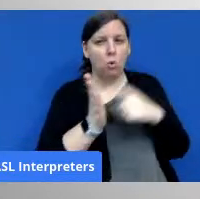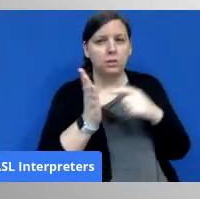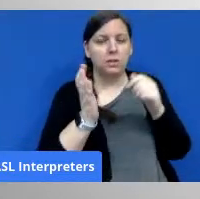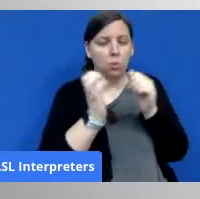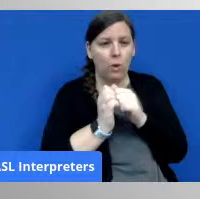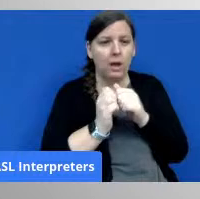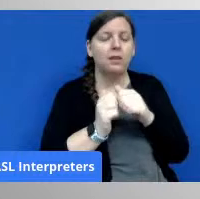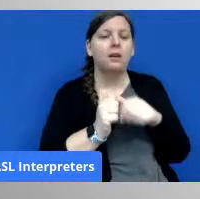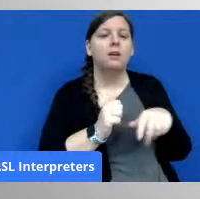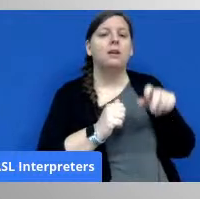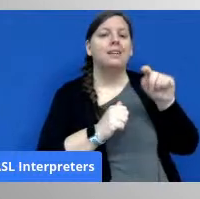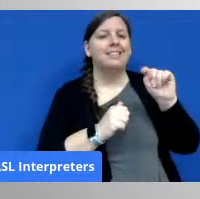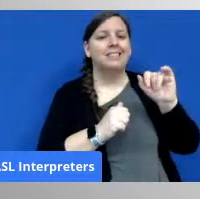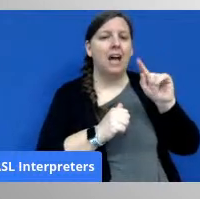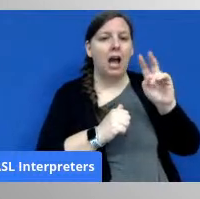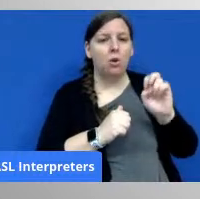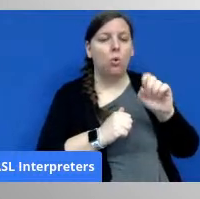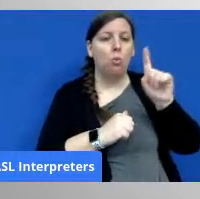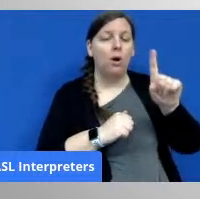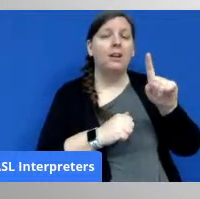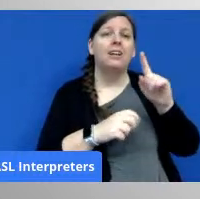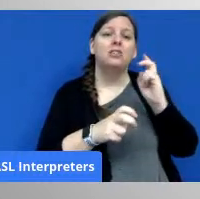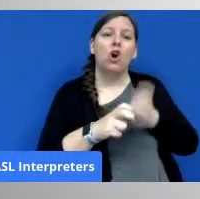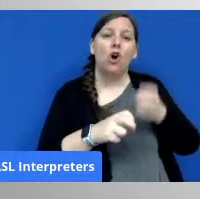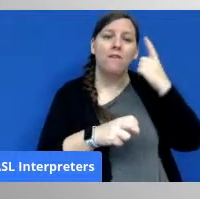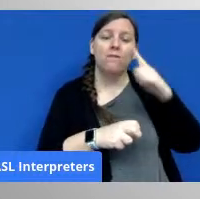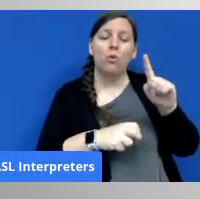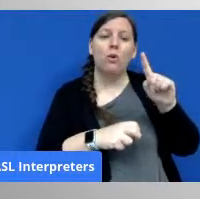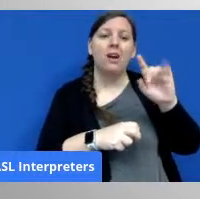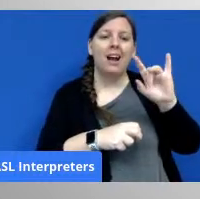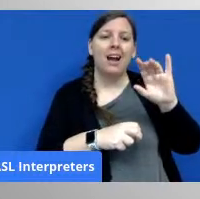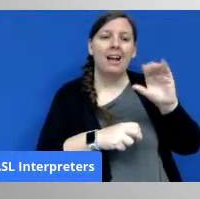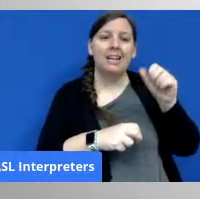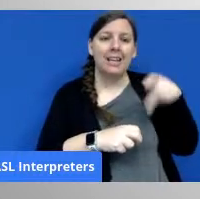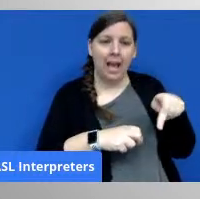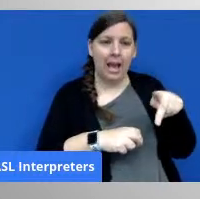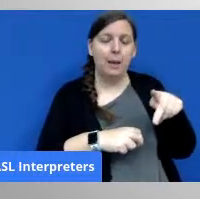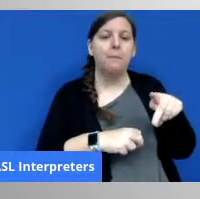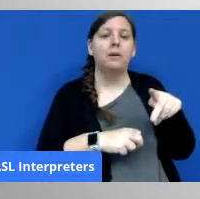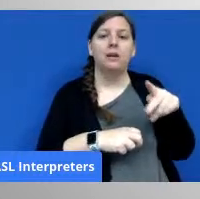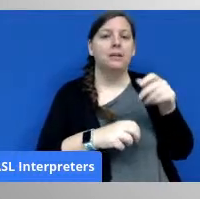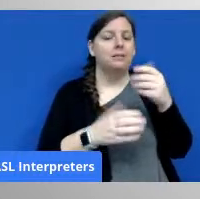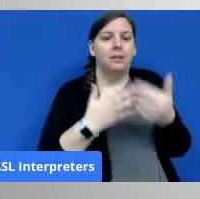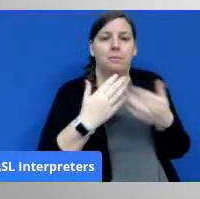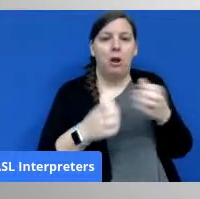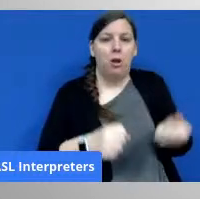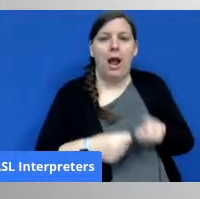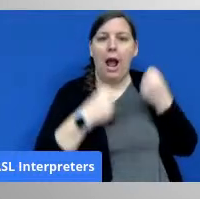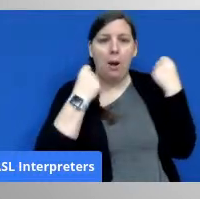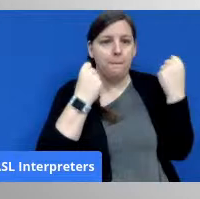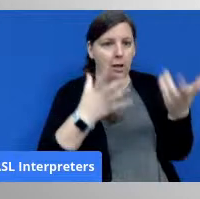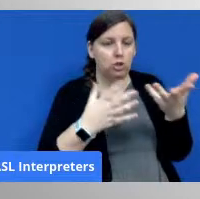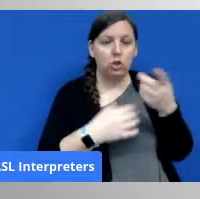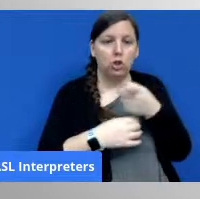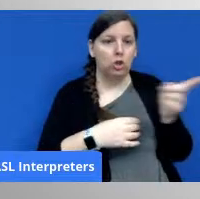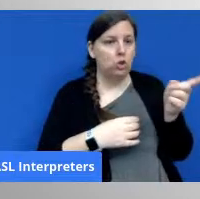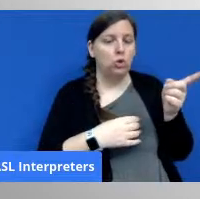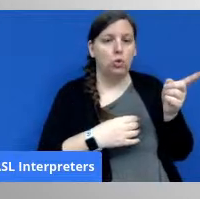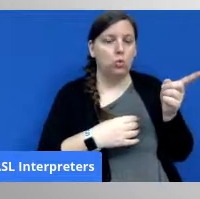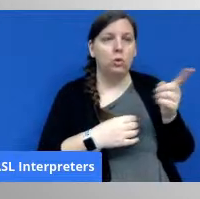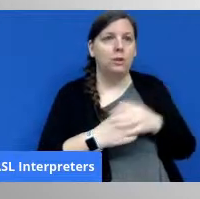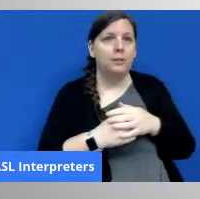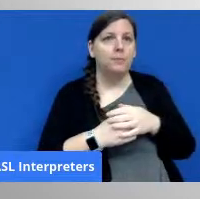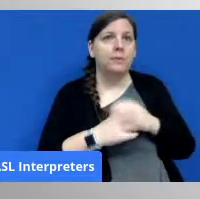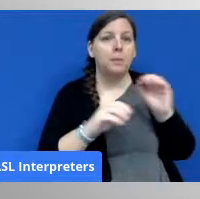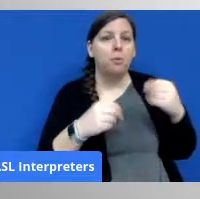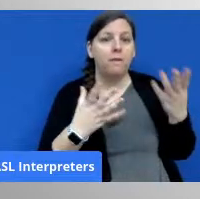camp, no matter how much you provide, to sometimes compete with Grand. And that's the name for my grandmother, but